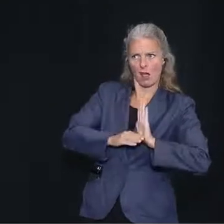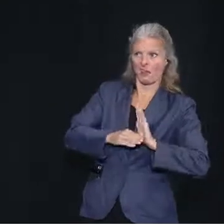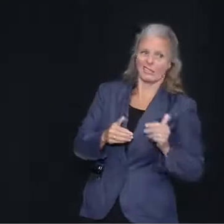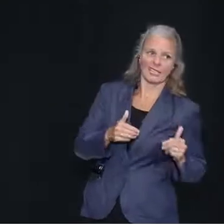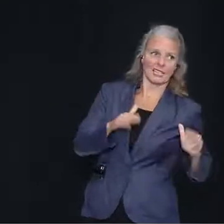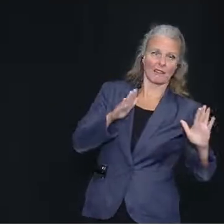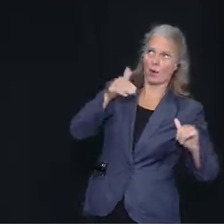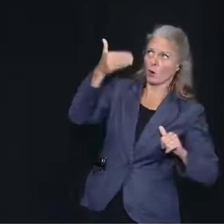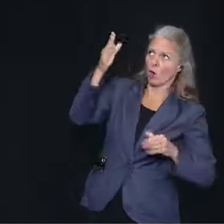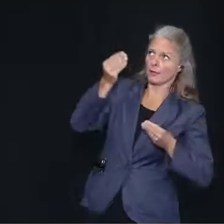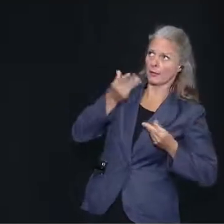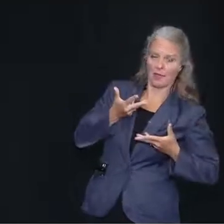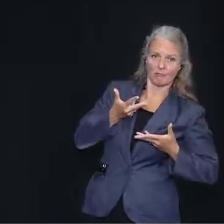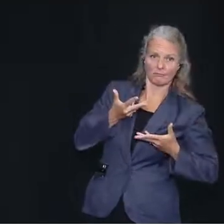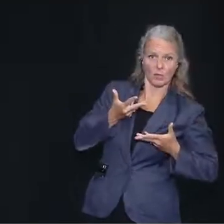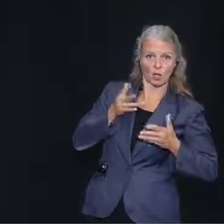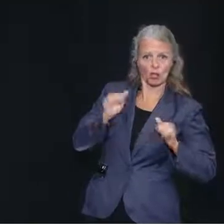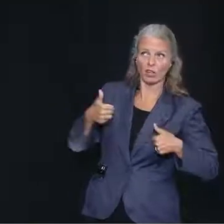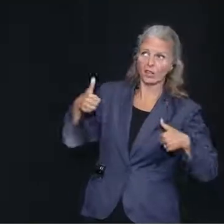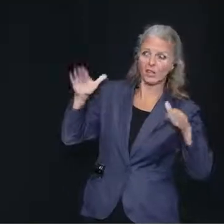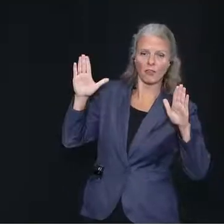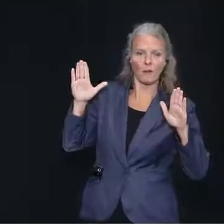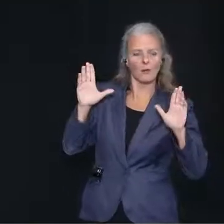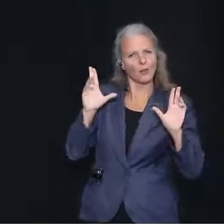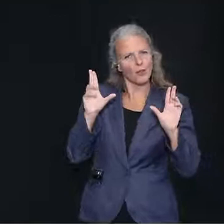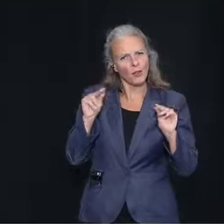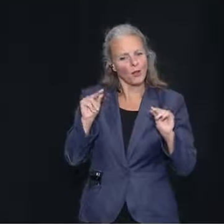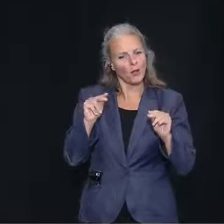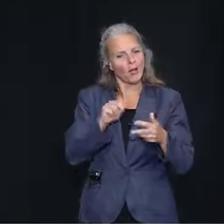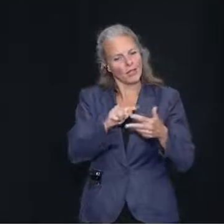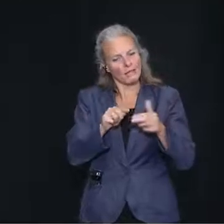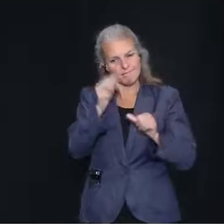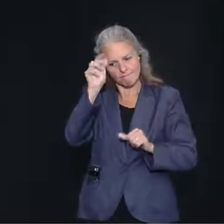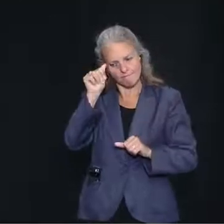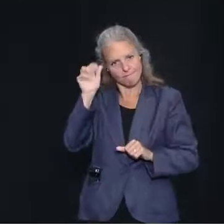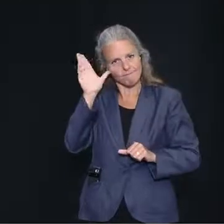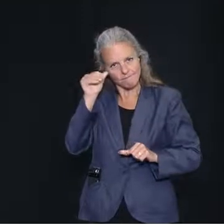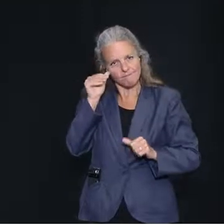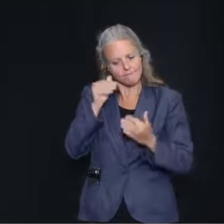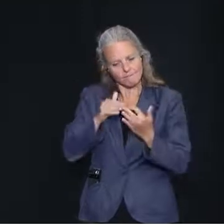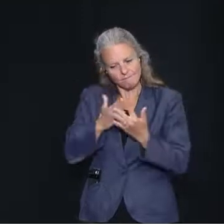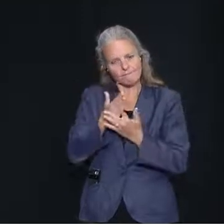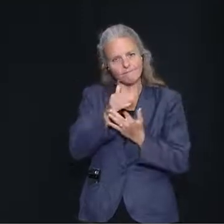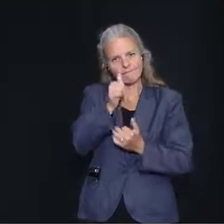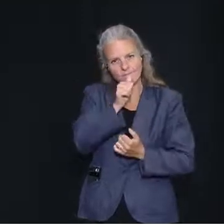without battling for the dreams that God Himself had inspired in them.